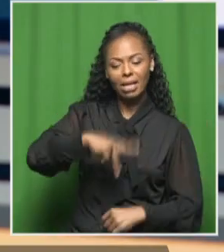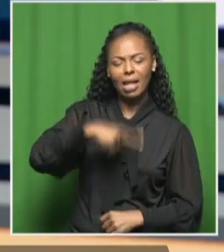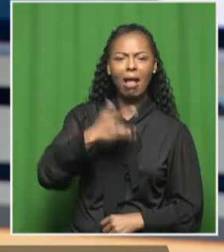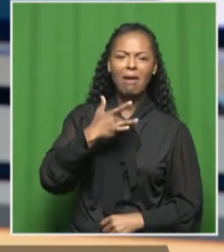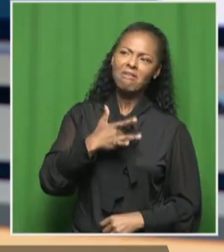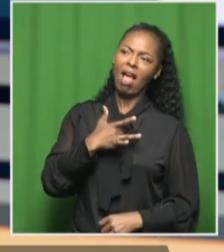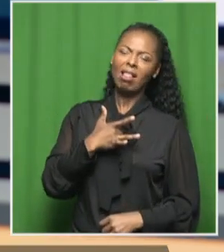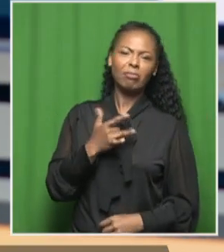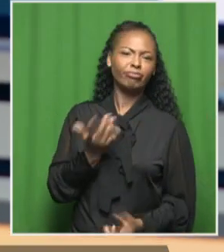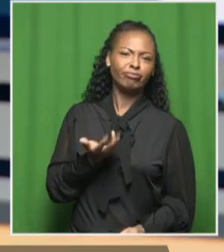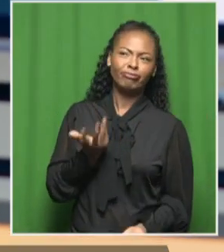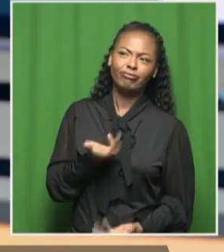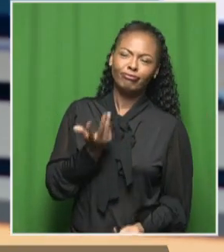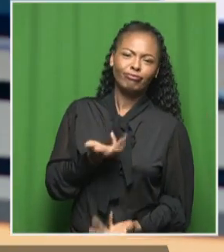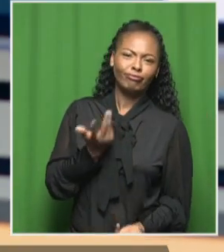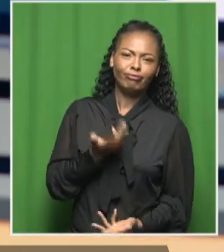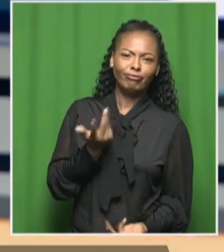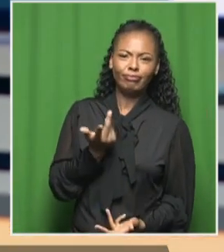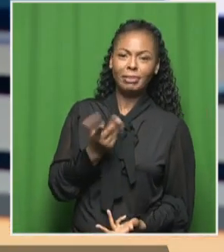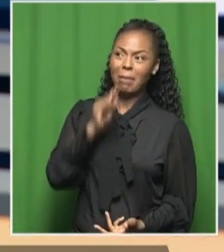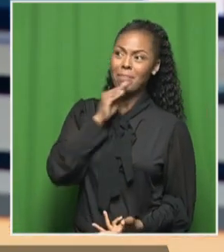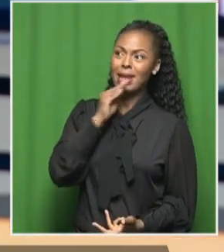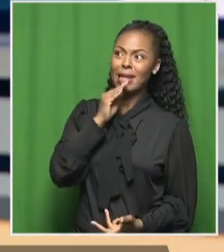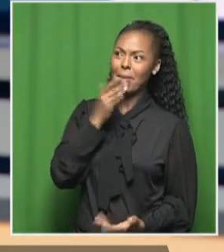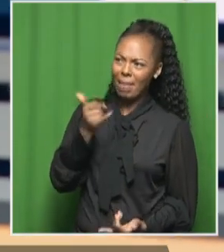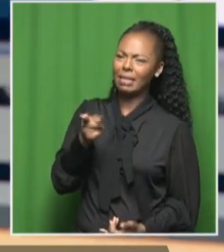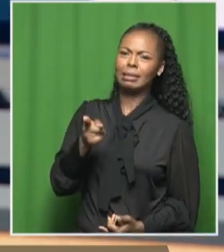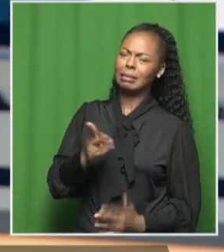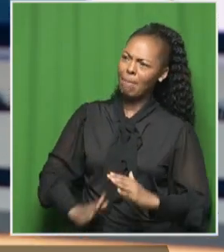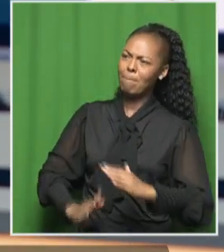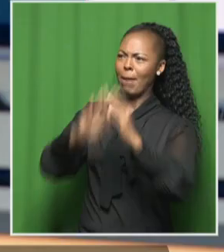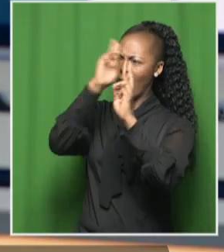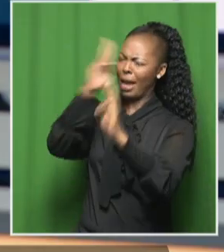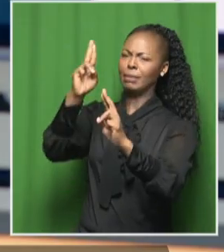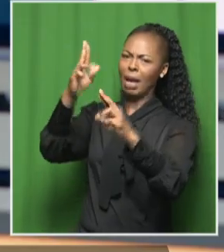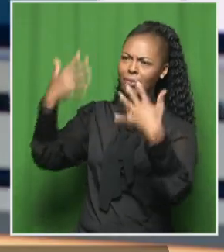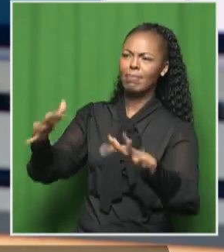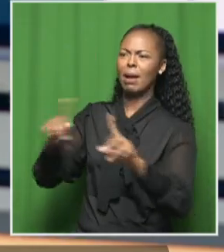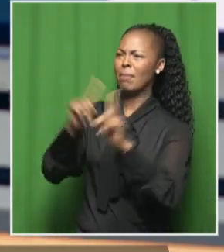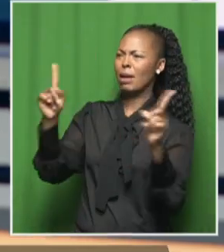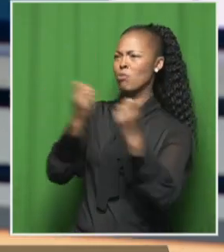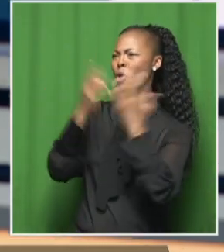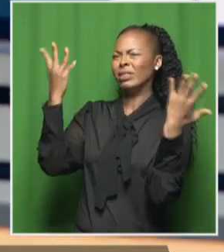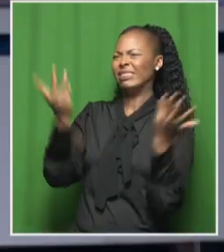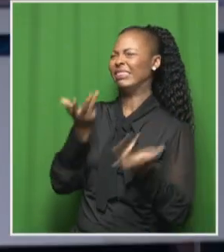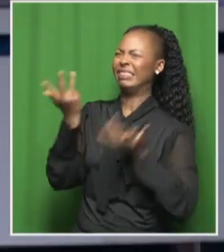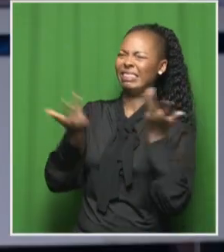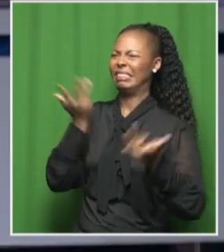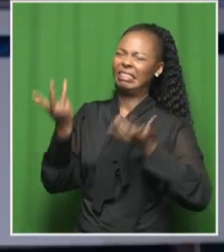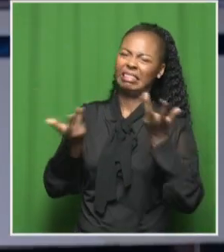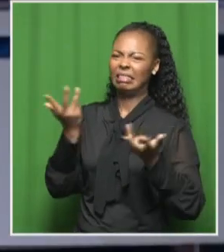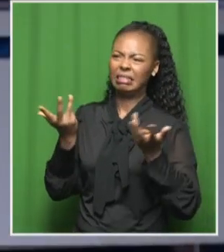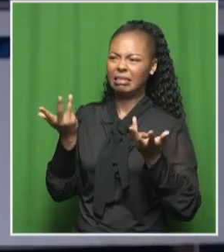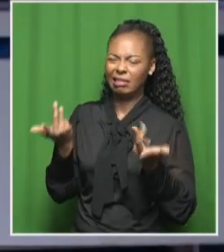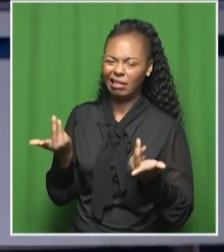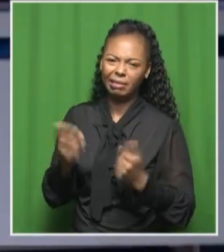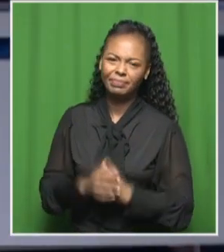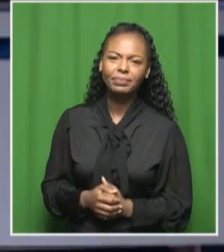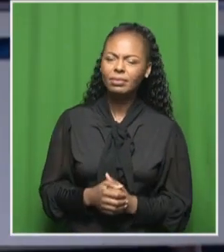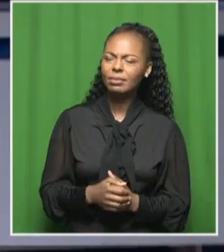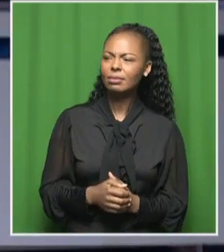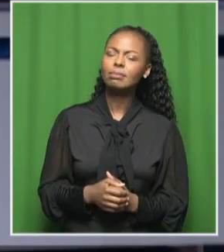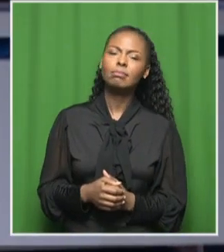you are a bit underrated for the artist that you are. How do you feel the industry has treated you over the years? 41 years